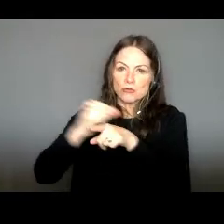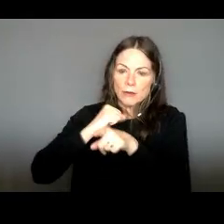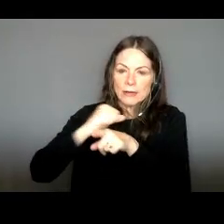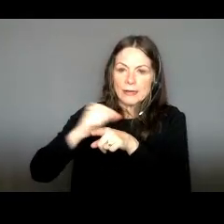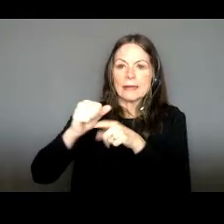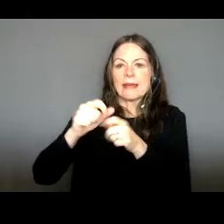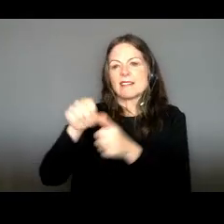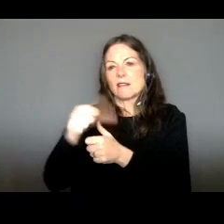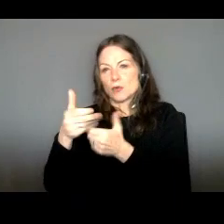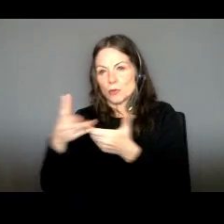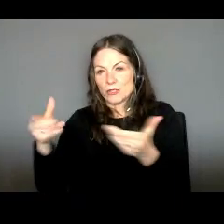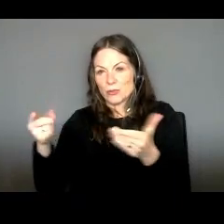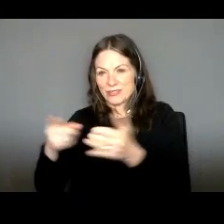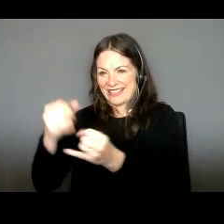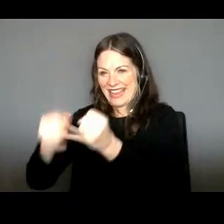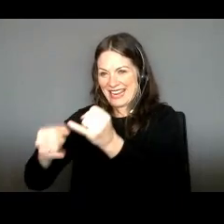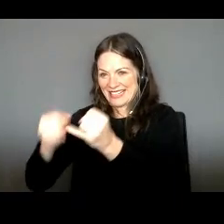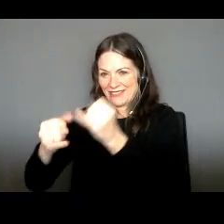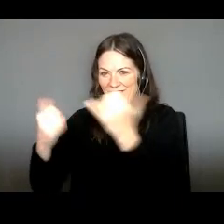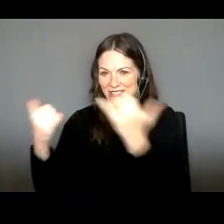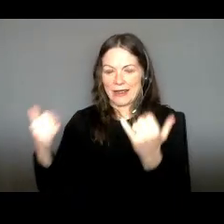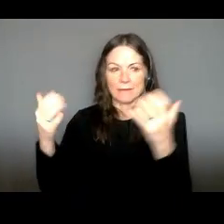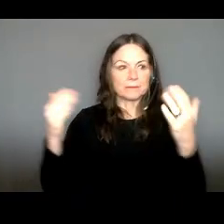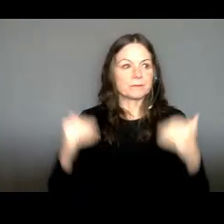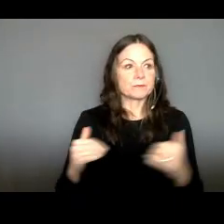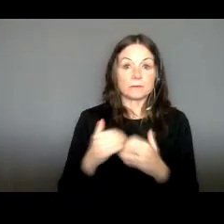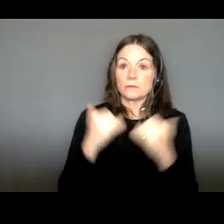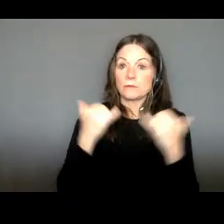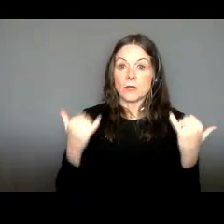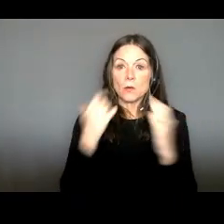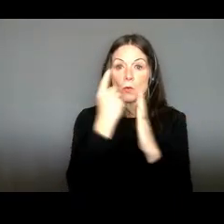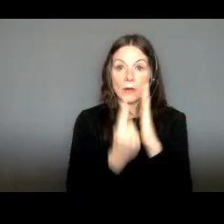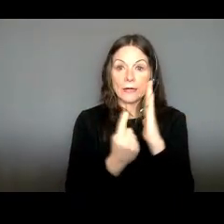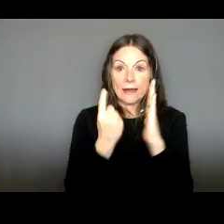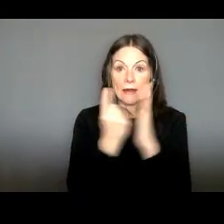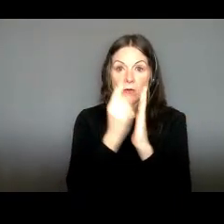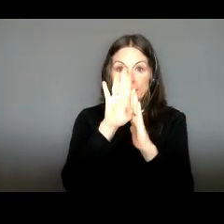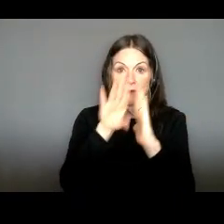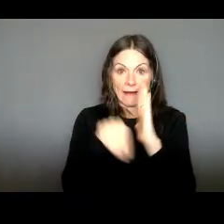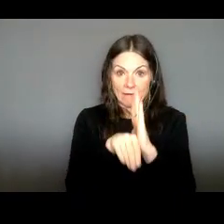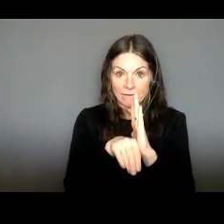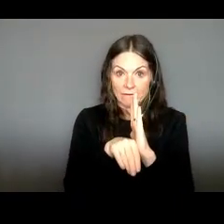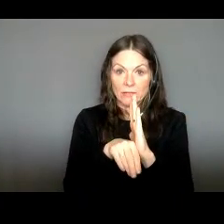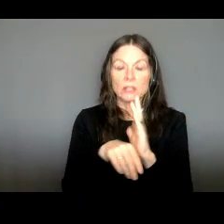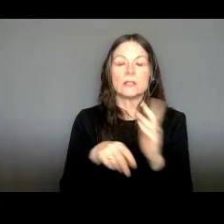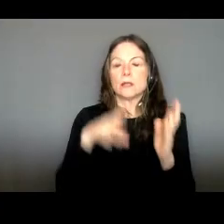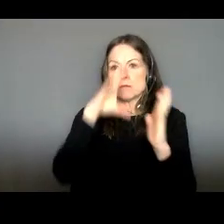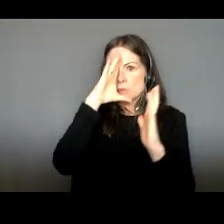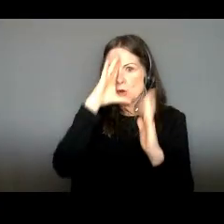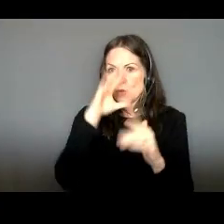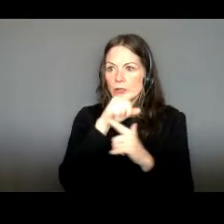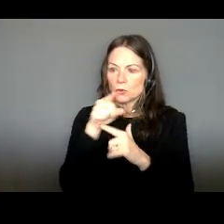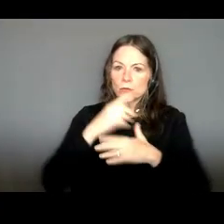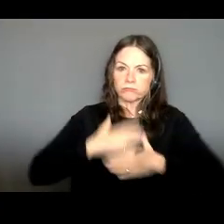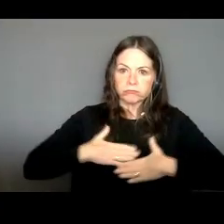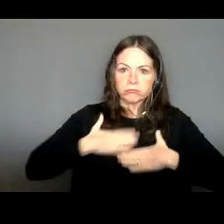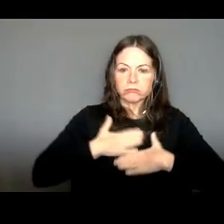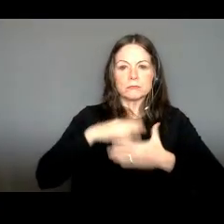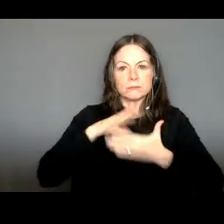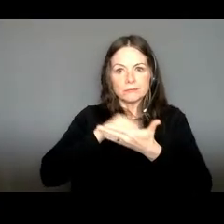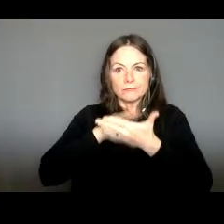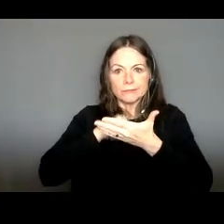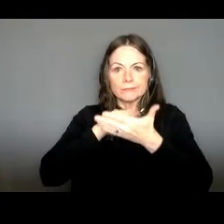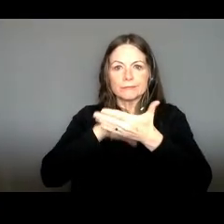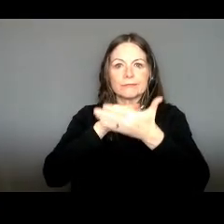this workshop. We have today 1 hour and a half together, and we hope that you will enjoy this presentation.